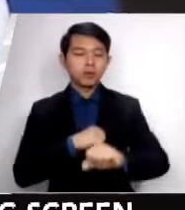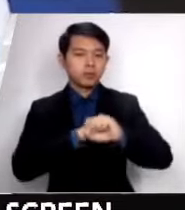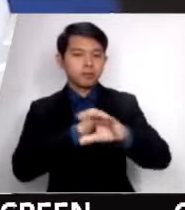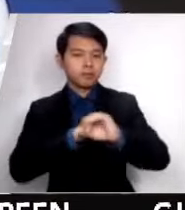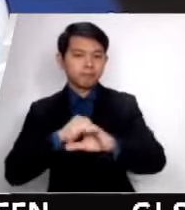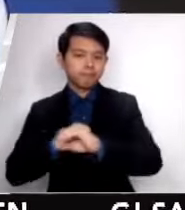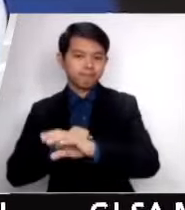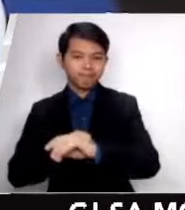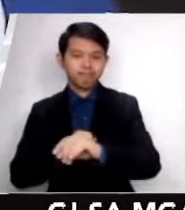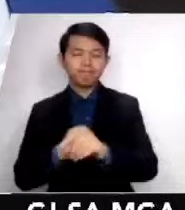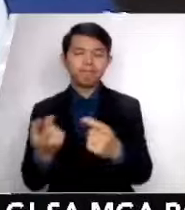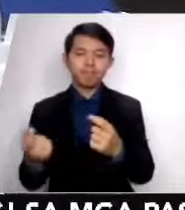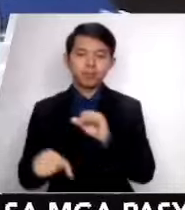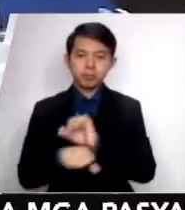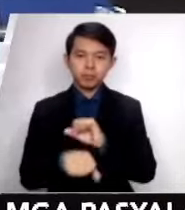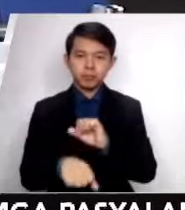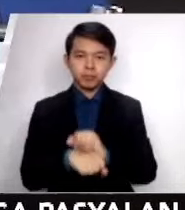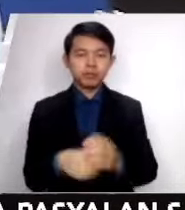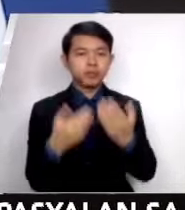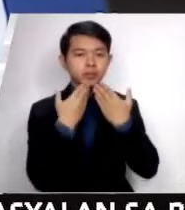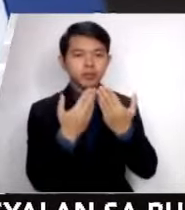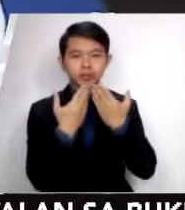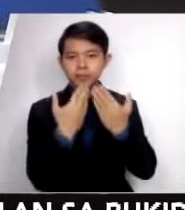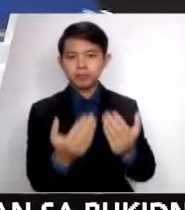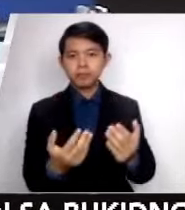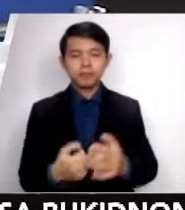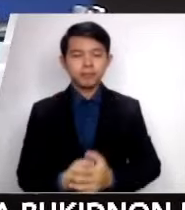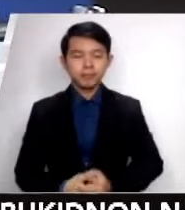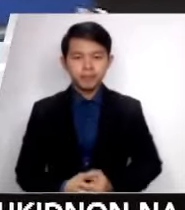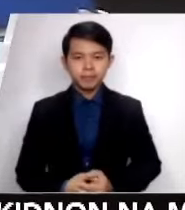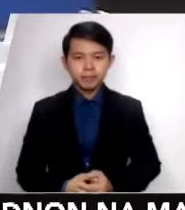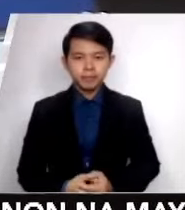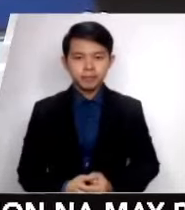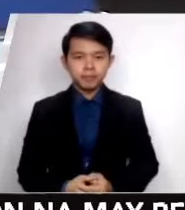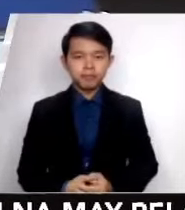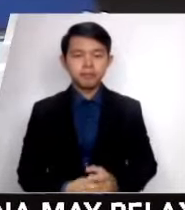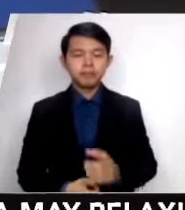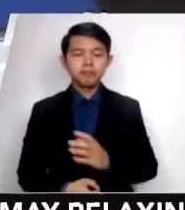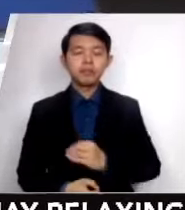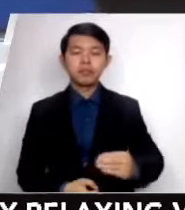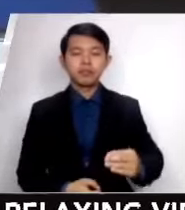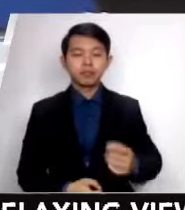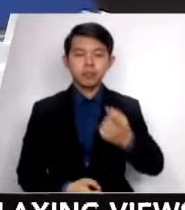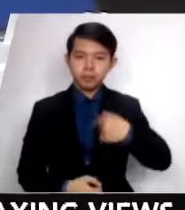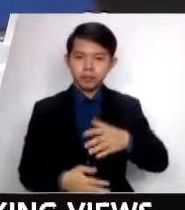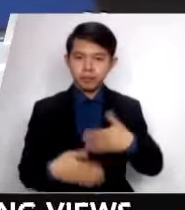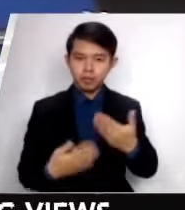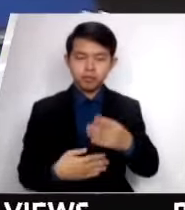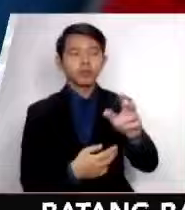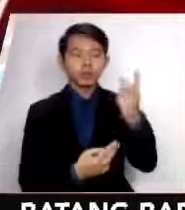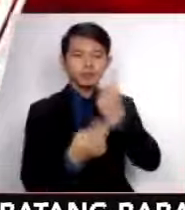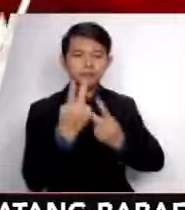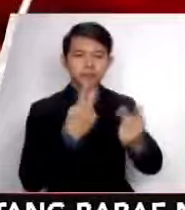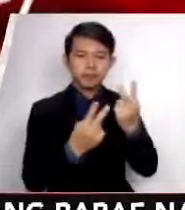very much, you honor, and please us very much by your visit.